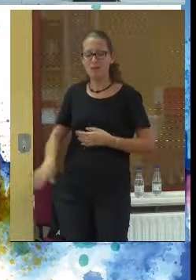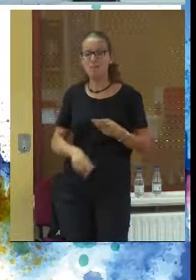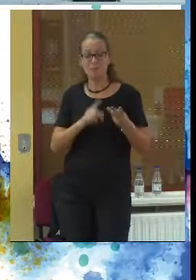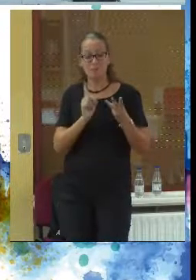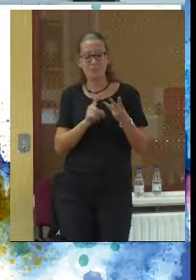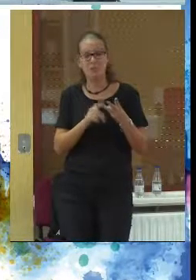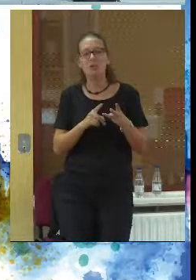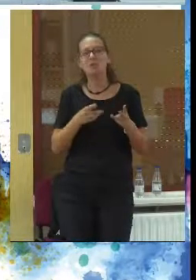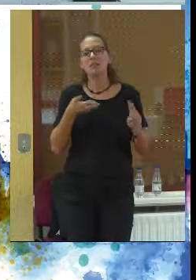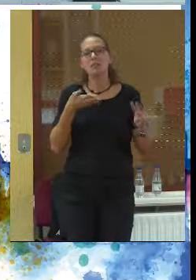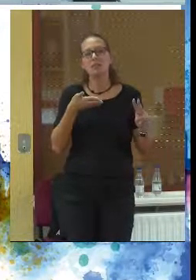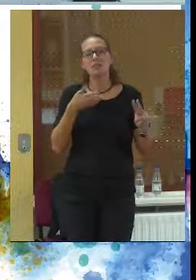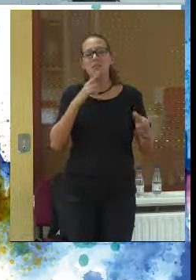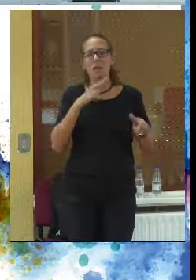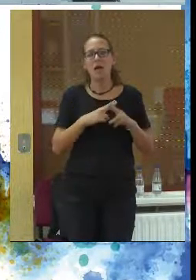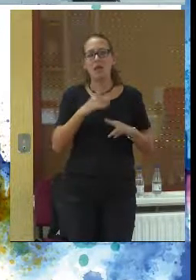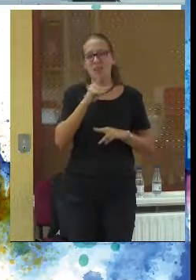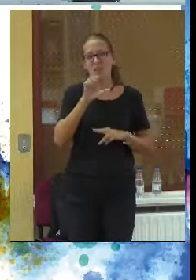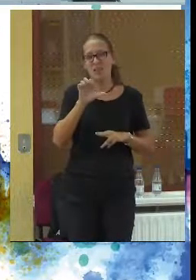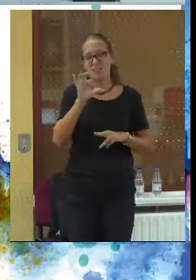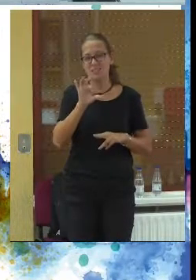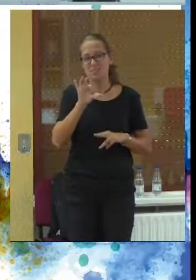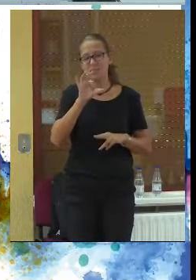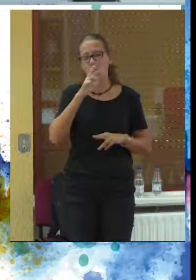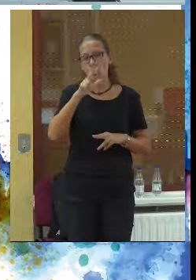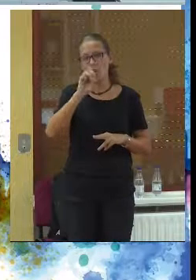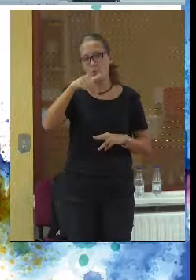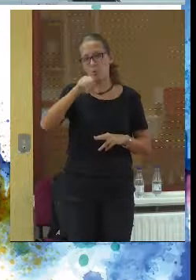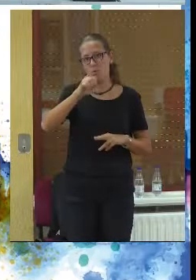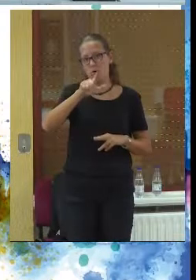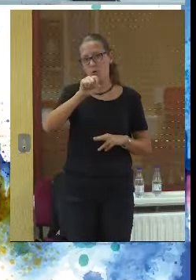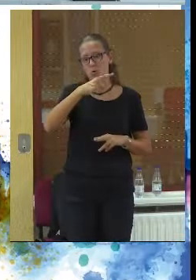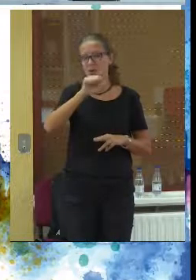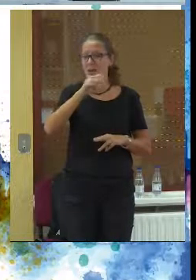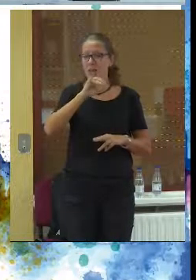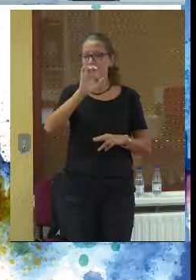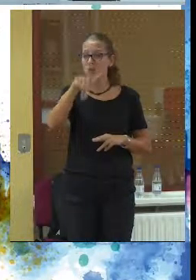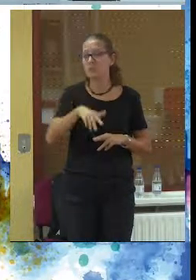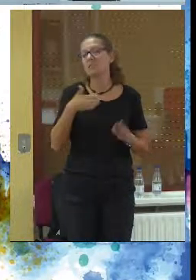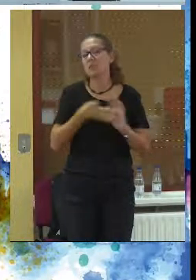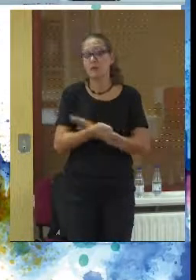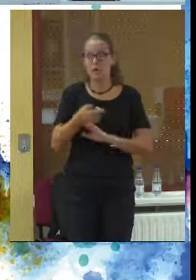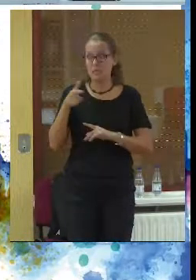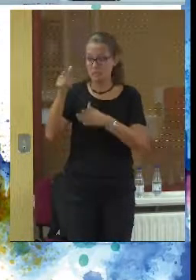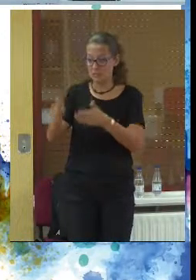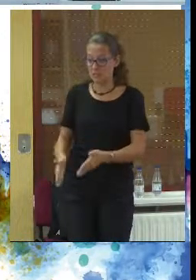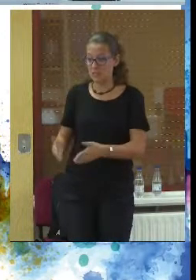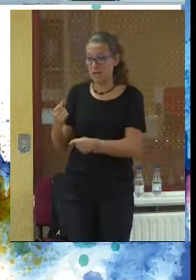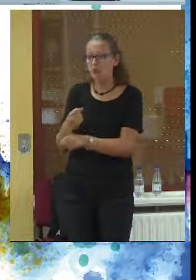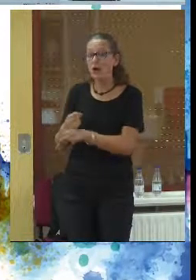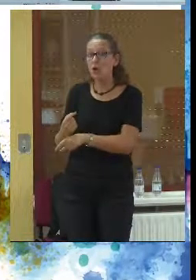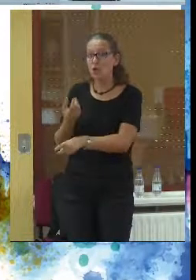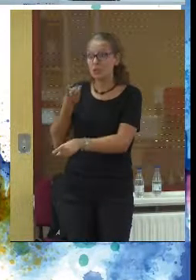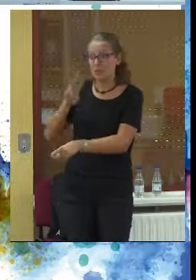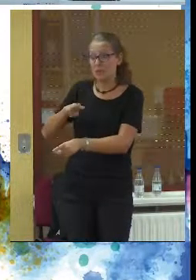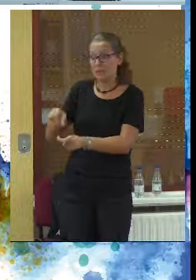perform it. The lack of standardization is the third one. That means that in the last 3 months, the